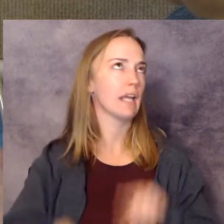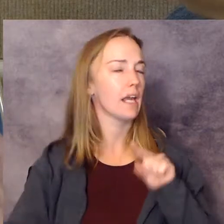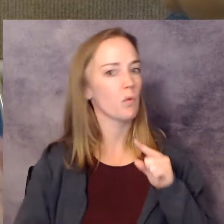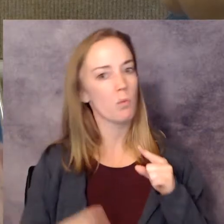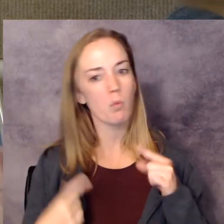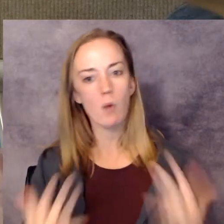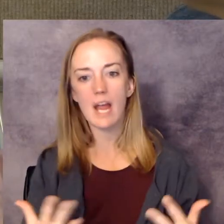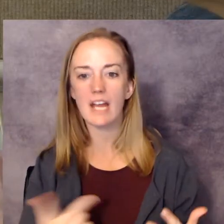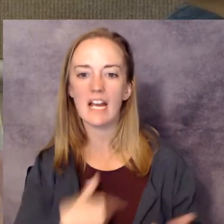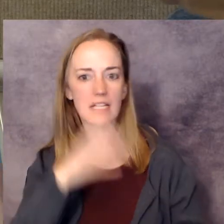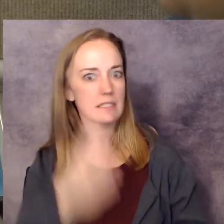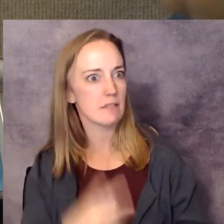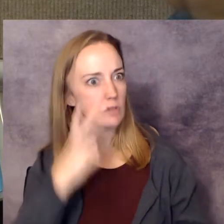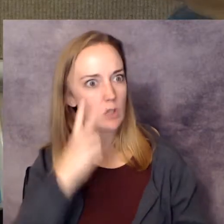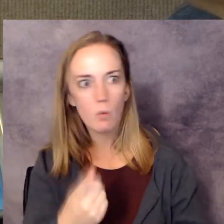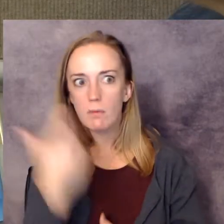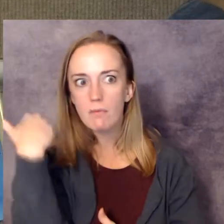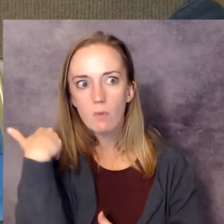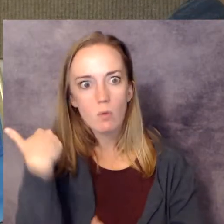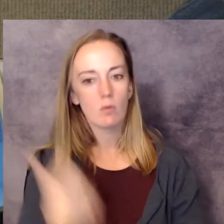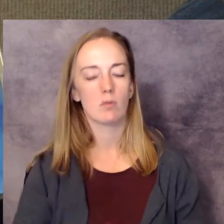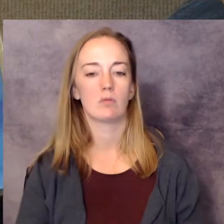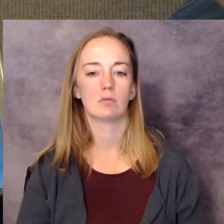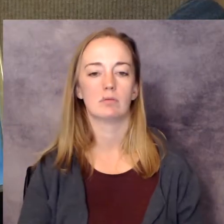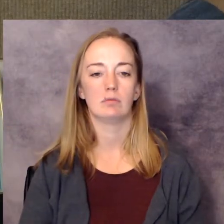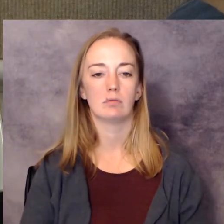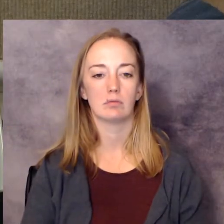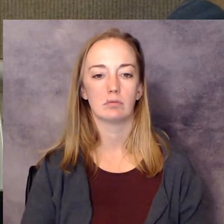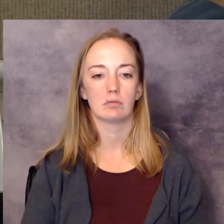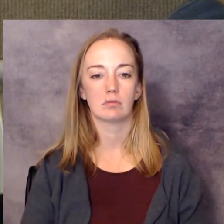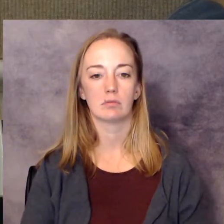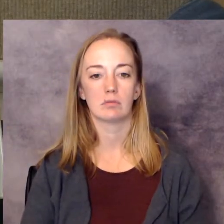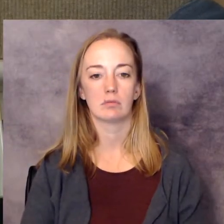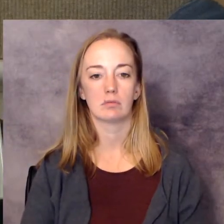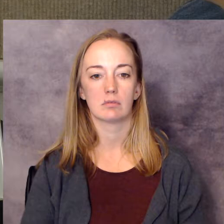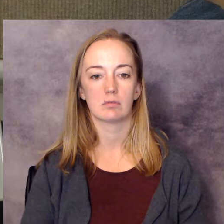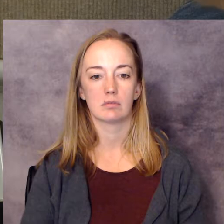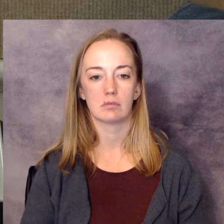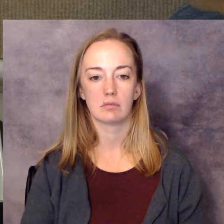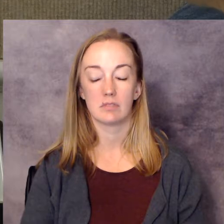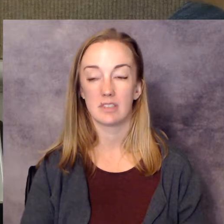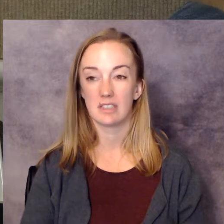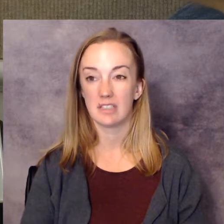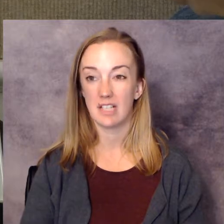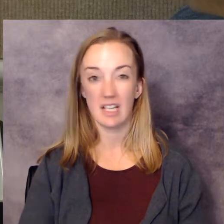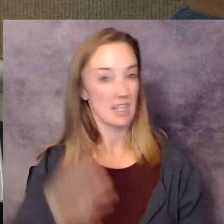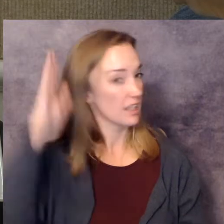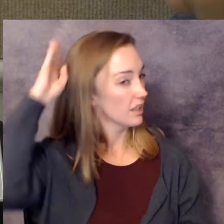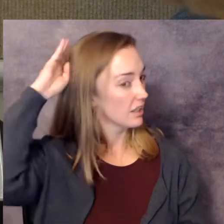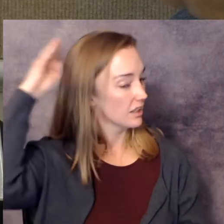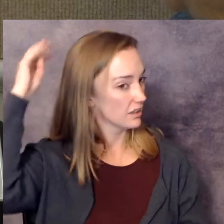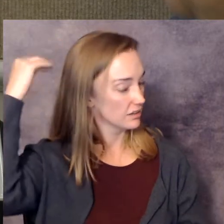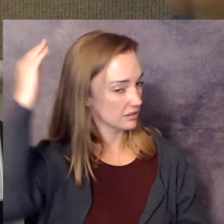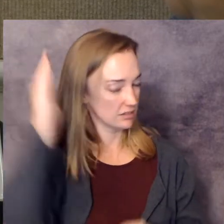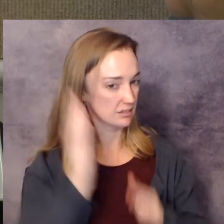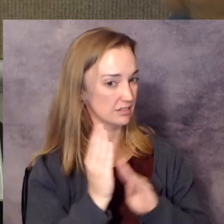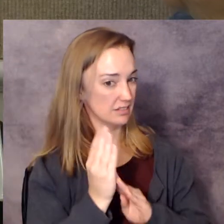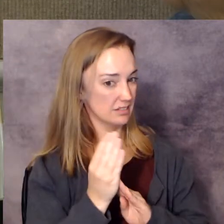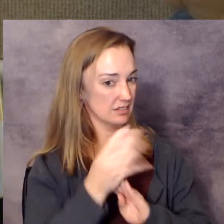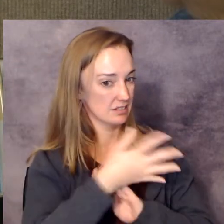can't wait. I never saw one before. Their ridges look like a horse's mane, said Captain